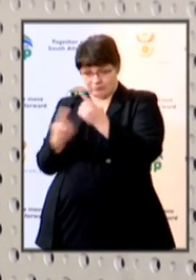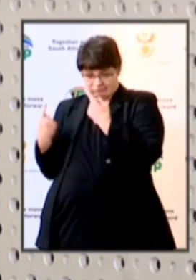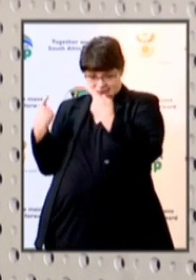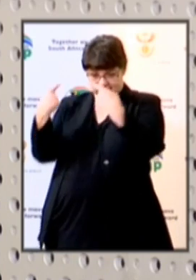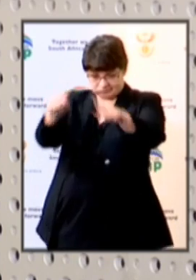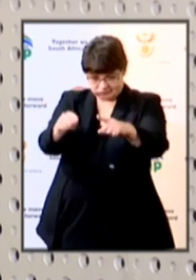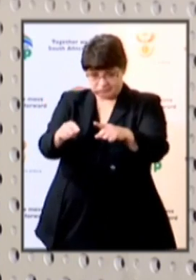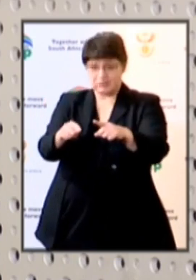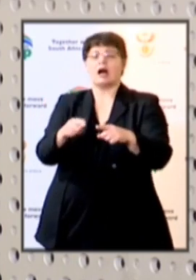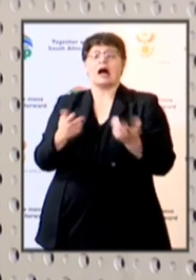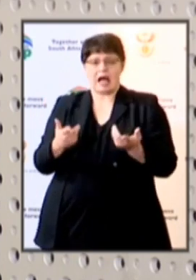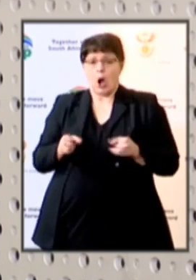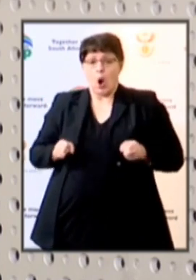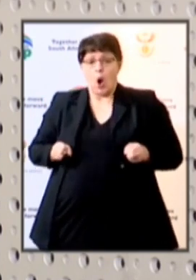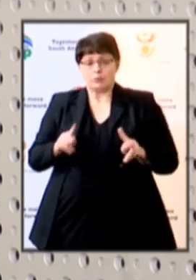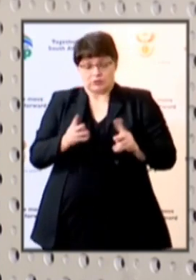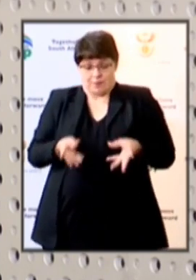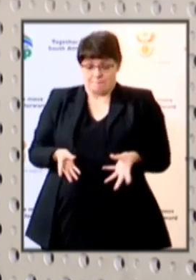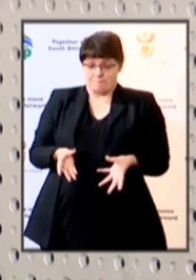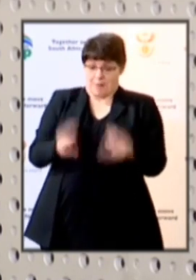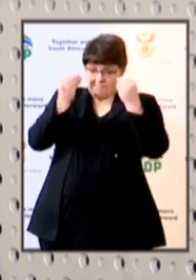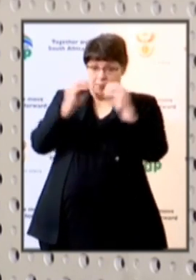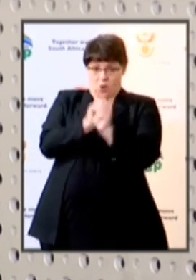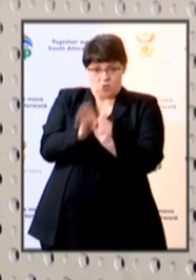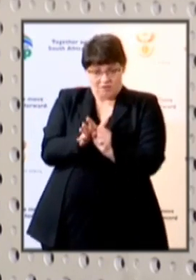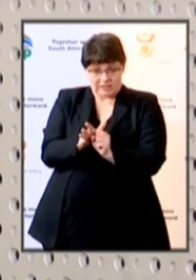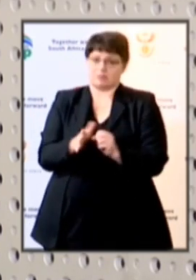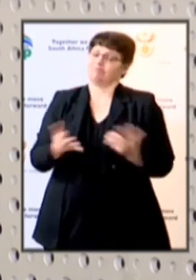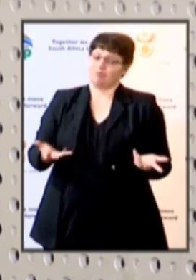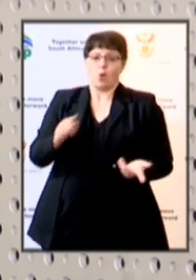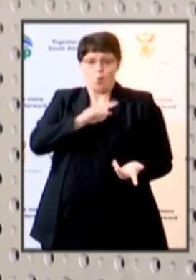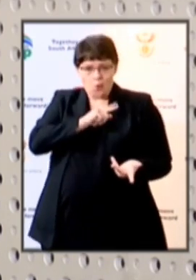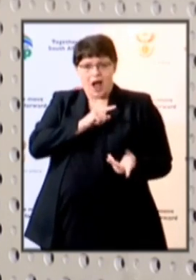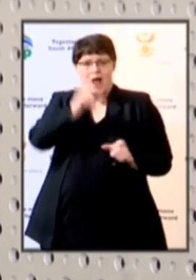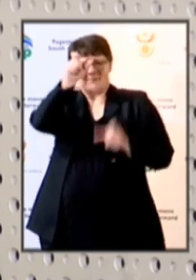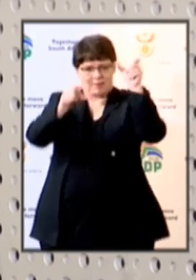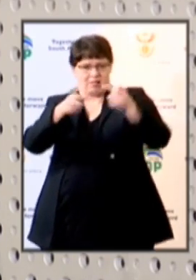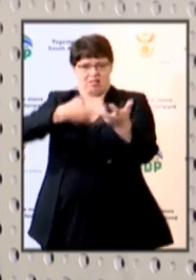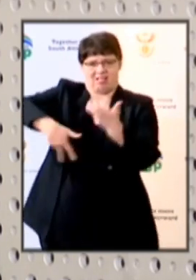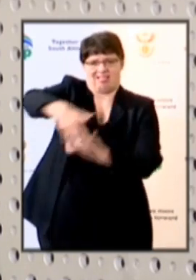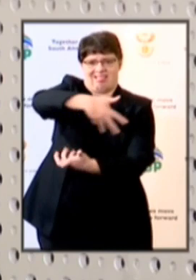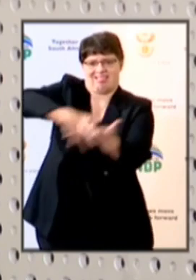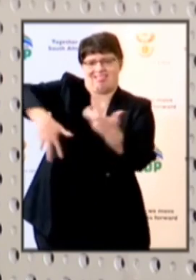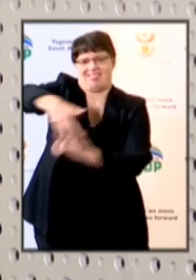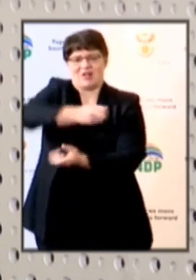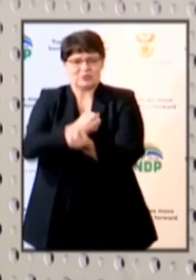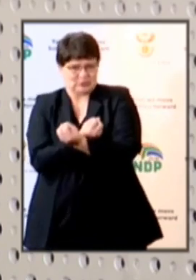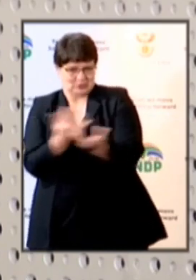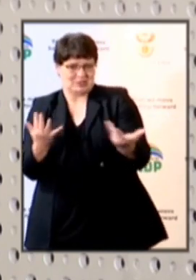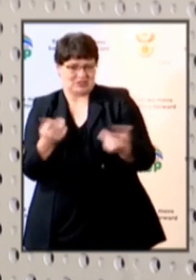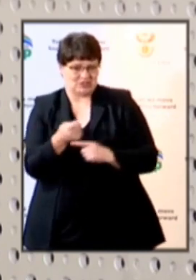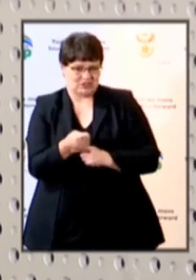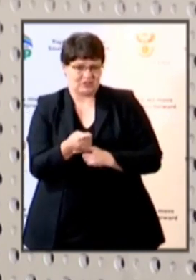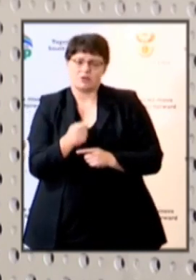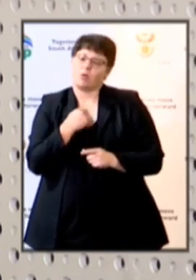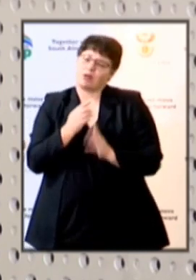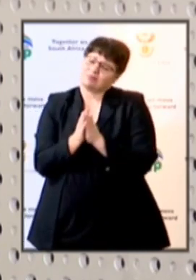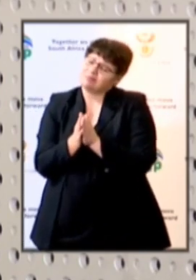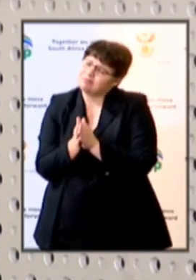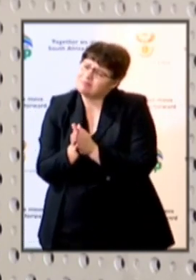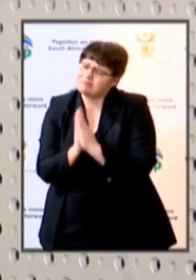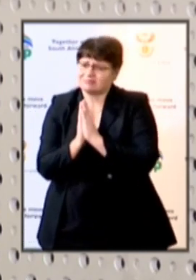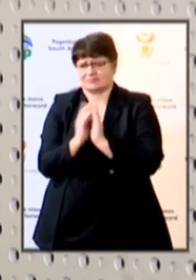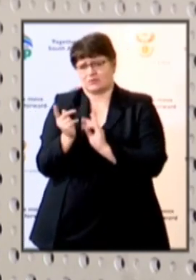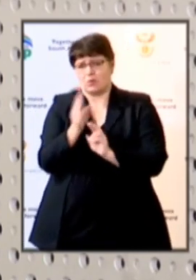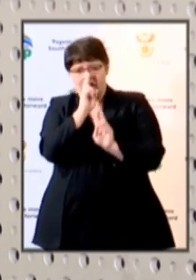shop, there are greater opportunities, because you mix with so many people, for the virus to spread. So we really want to appeal